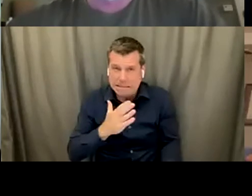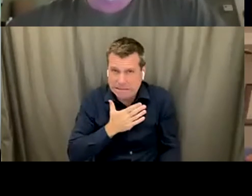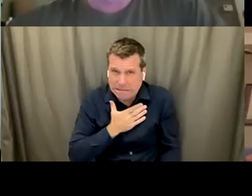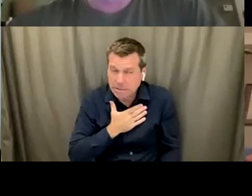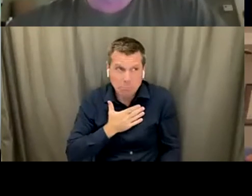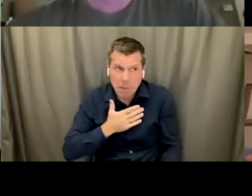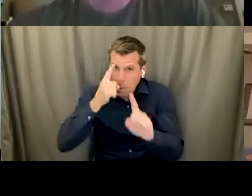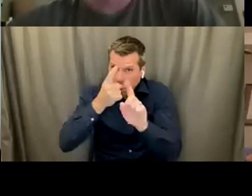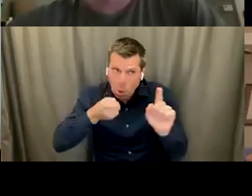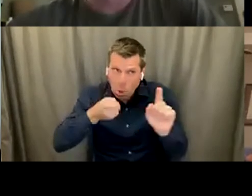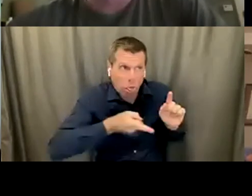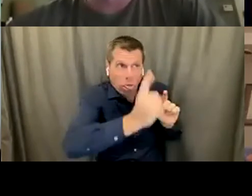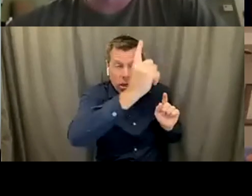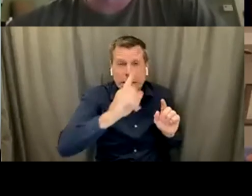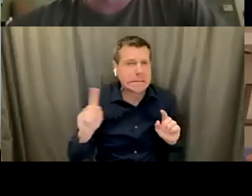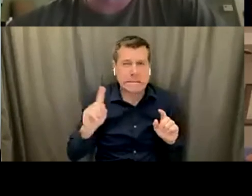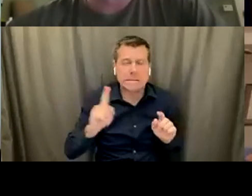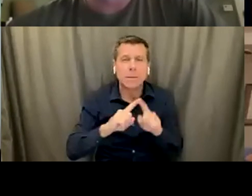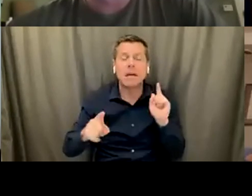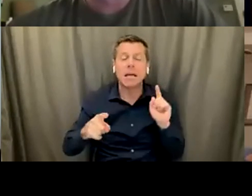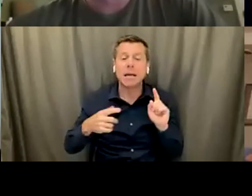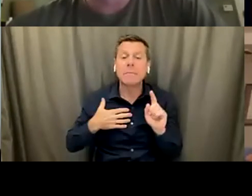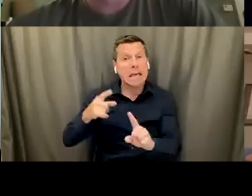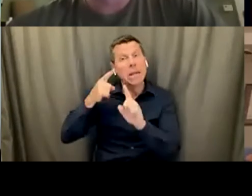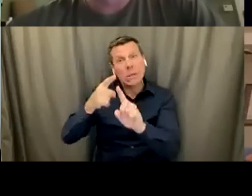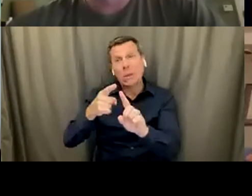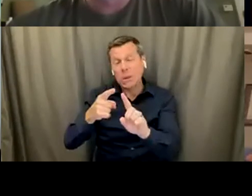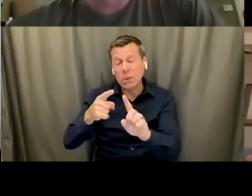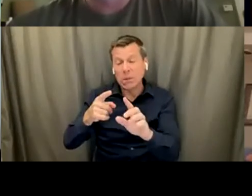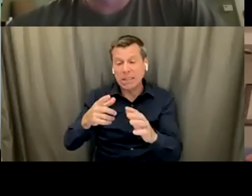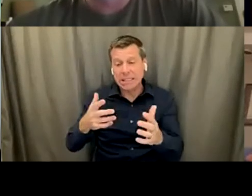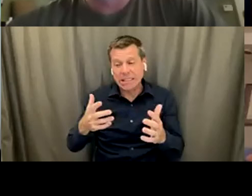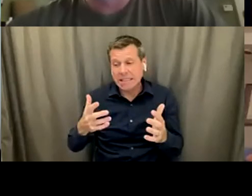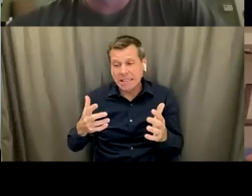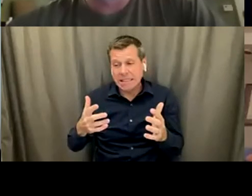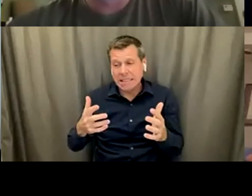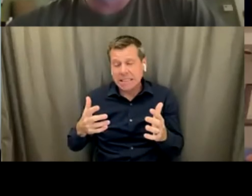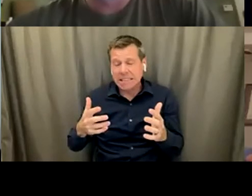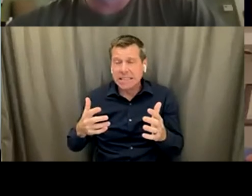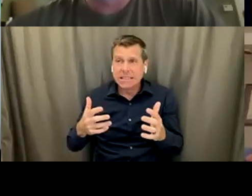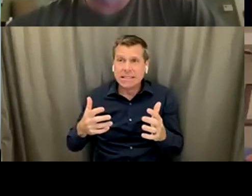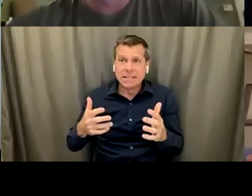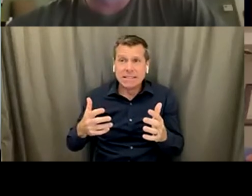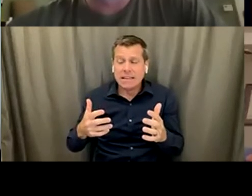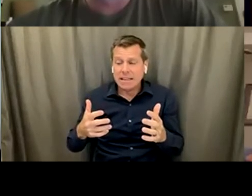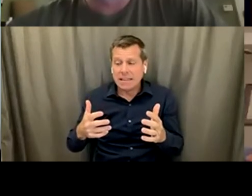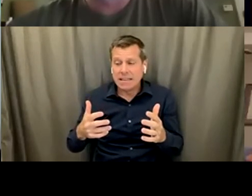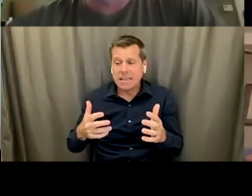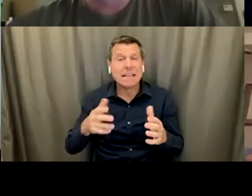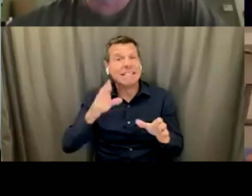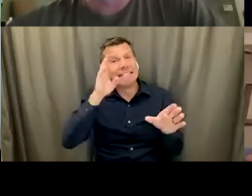to be offensive. However, it is meant to bring issue to the fact that perhaps